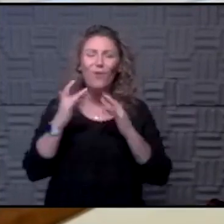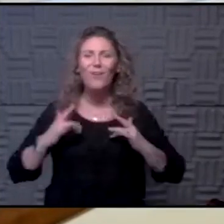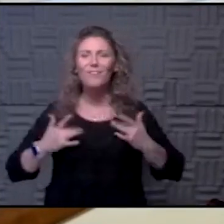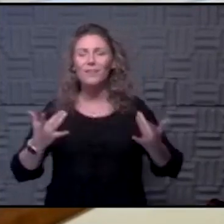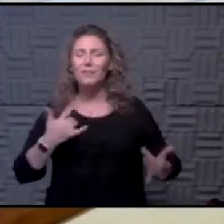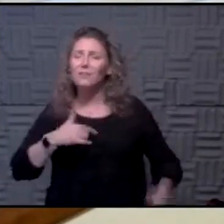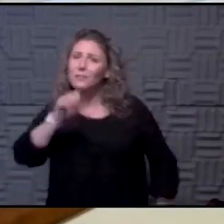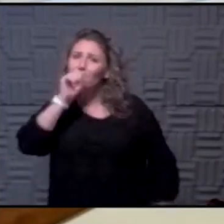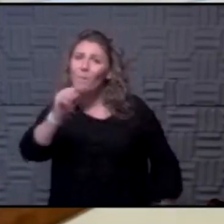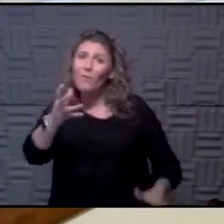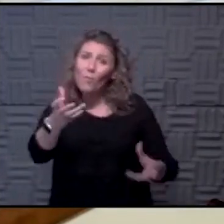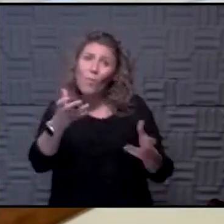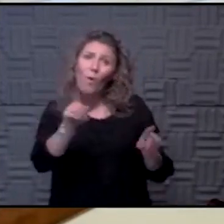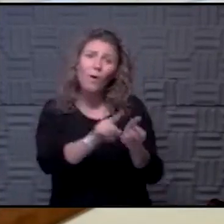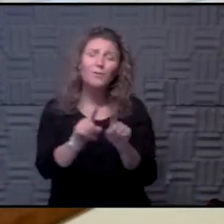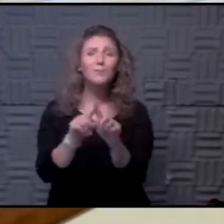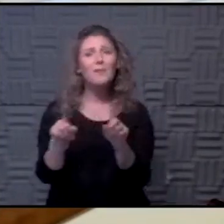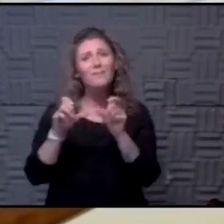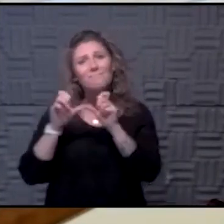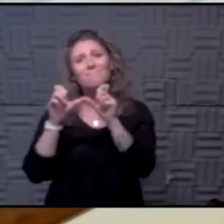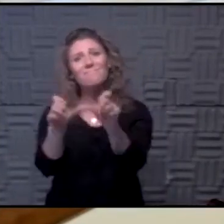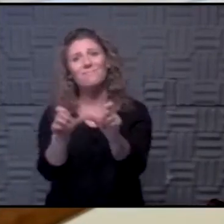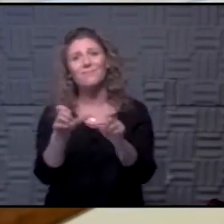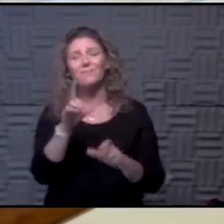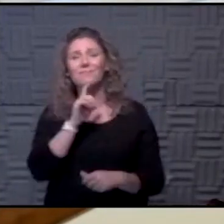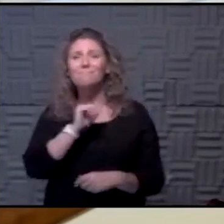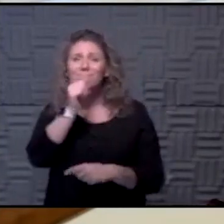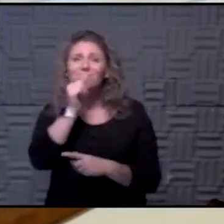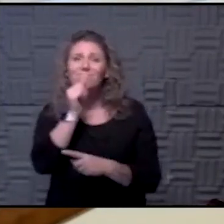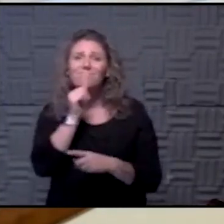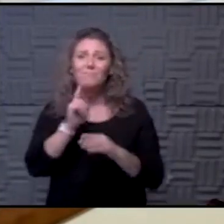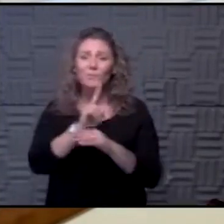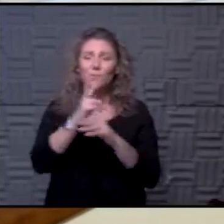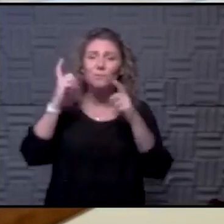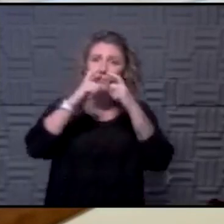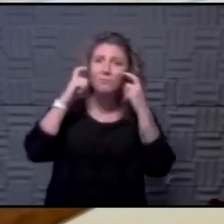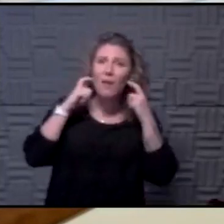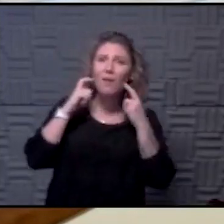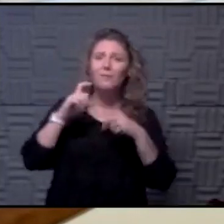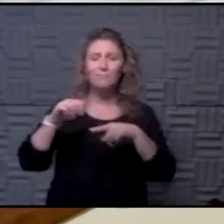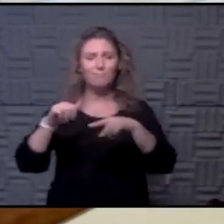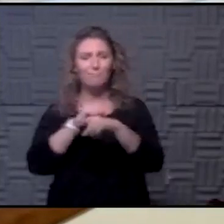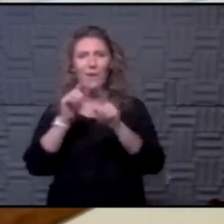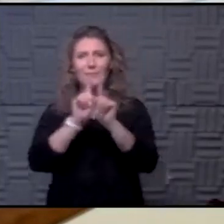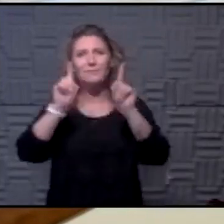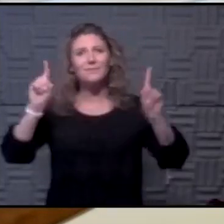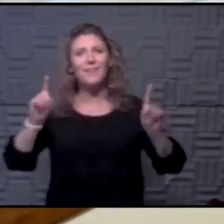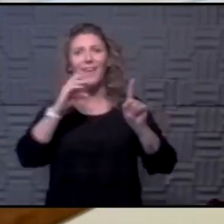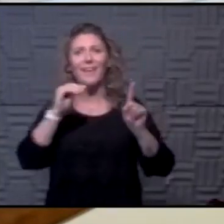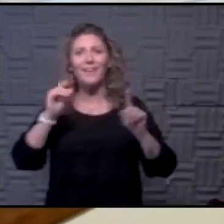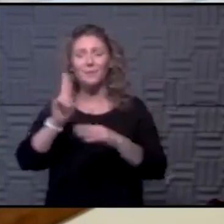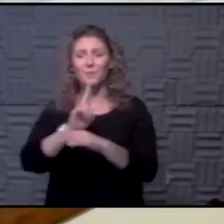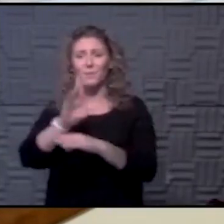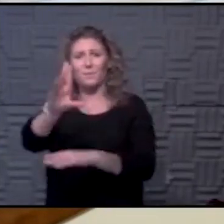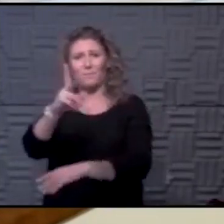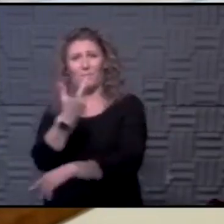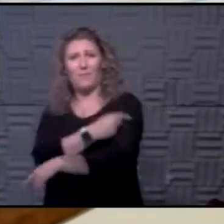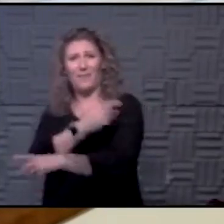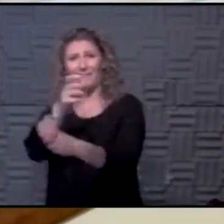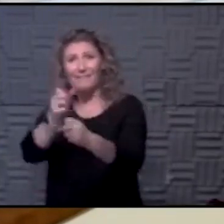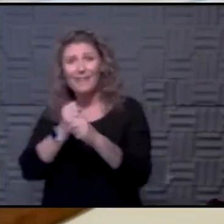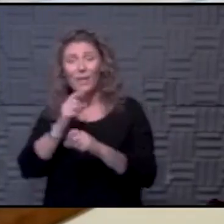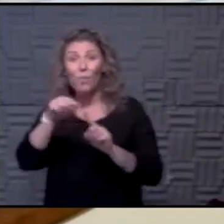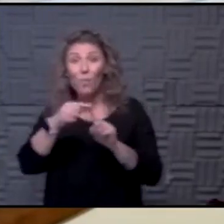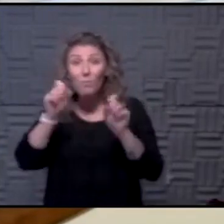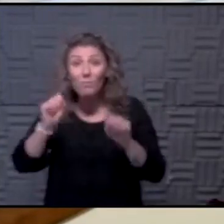so keep it up, work through it, wear your masks, practice the distancing, and get your vaccine when you are able